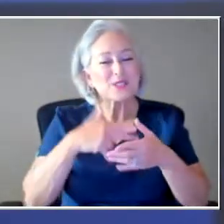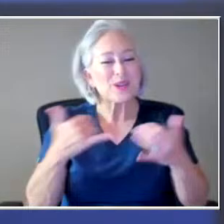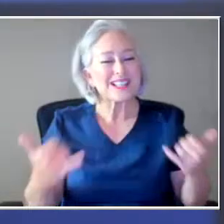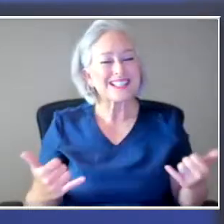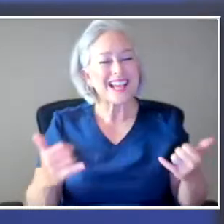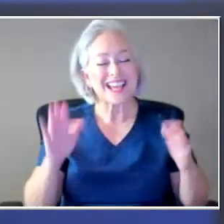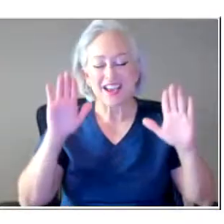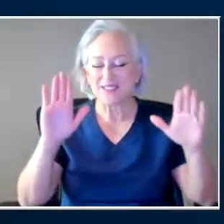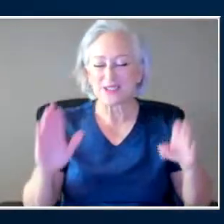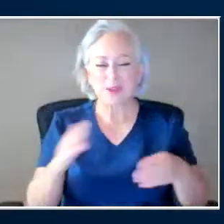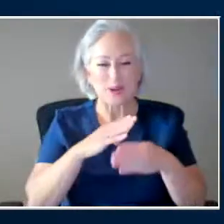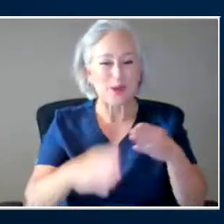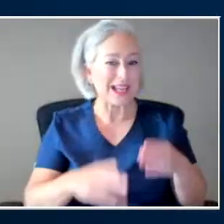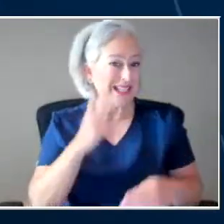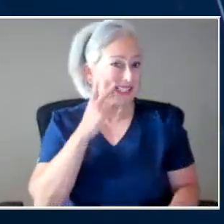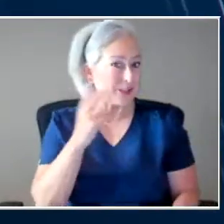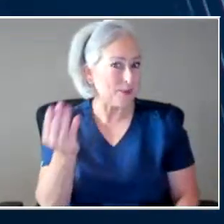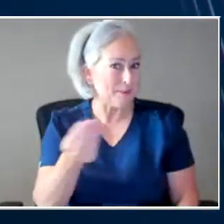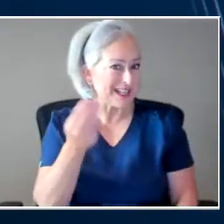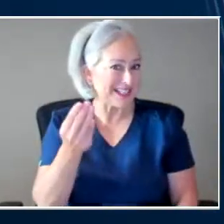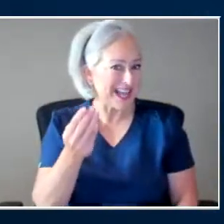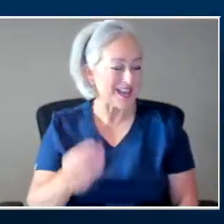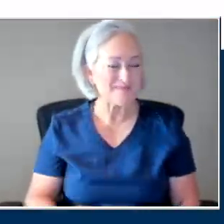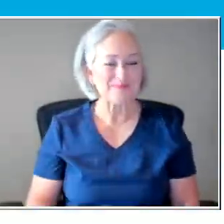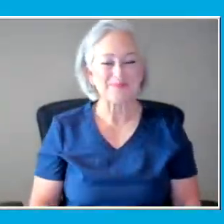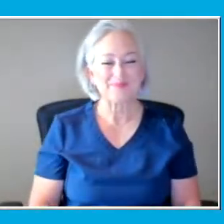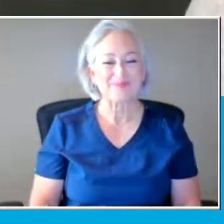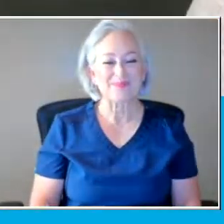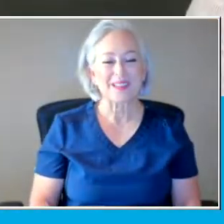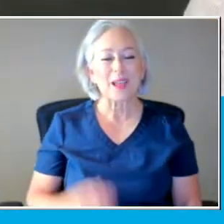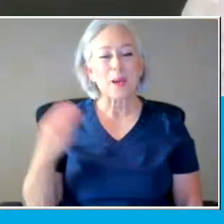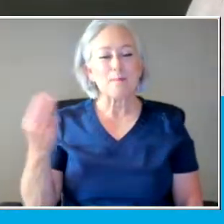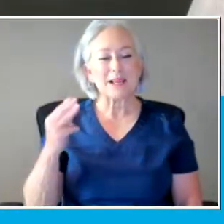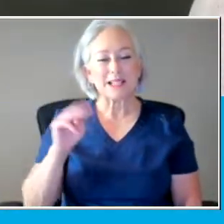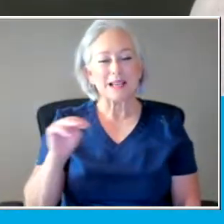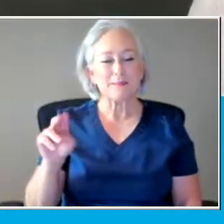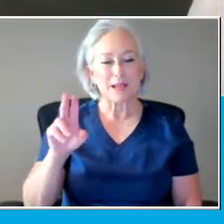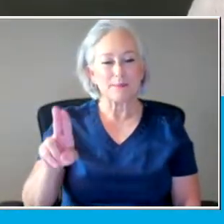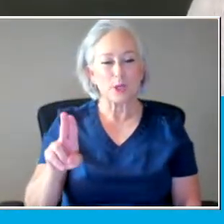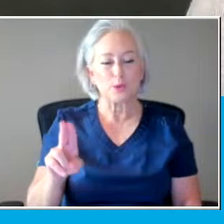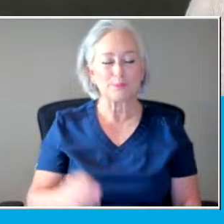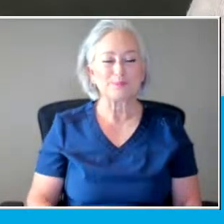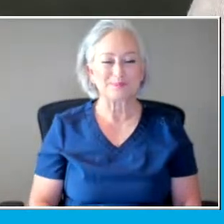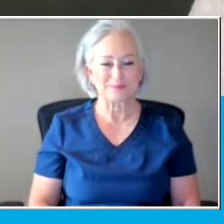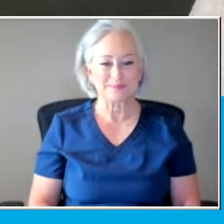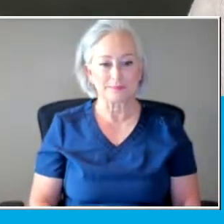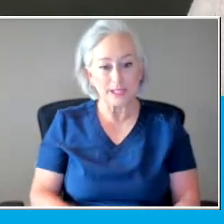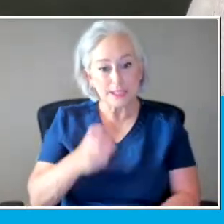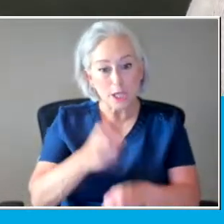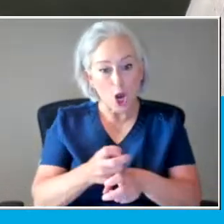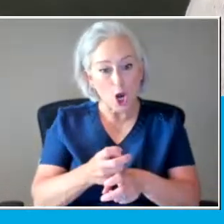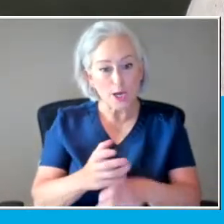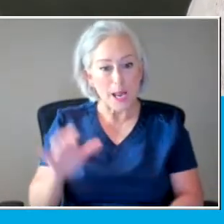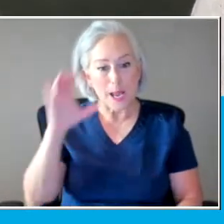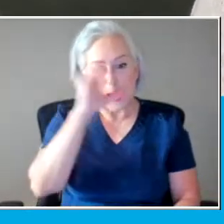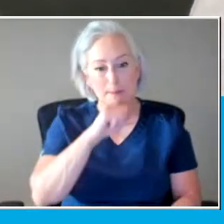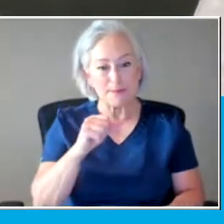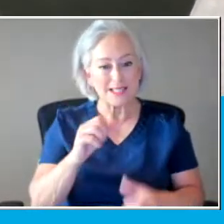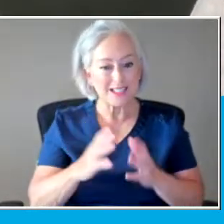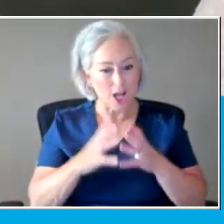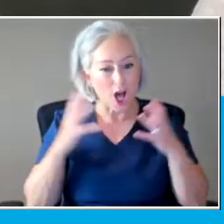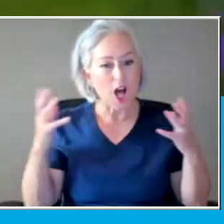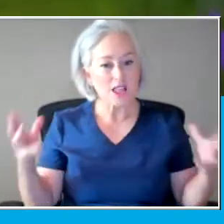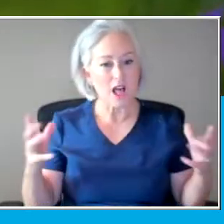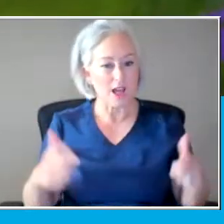back here on Monday. Coming up Monday on the Morning Medical Update. It's hard because I did miss an awful lot of